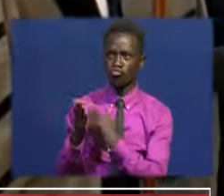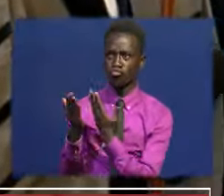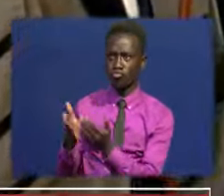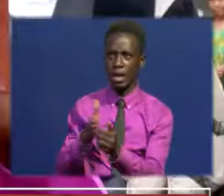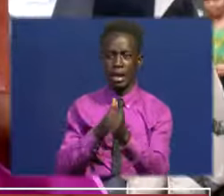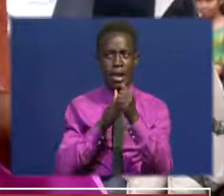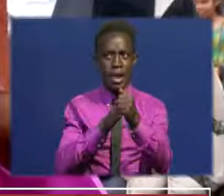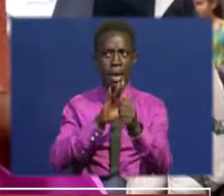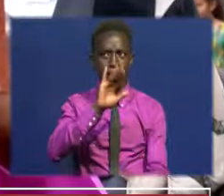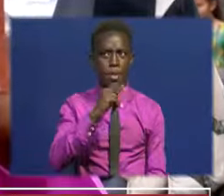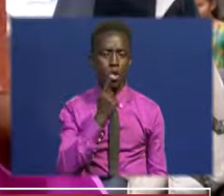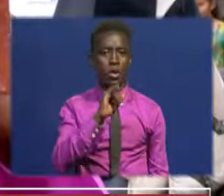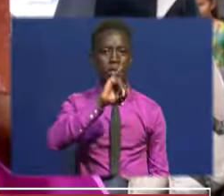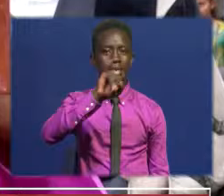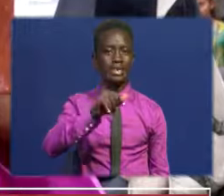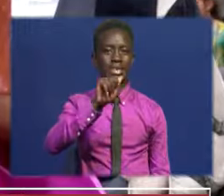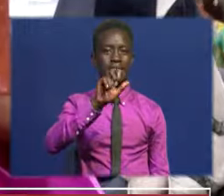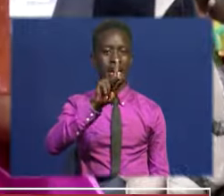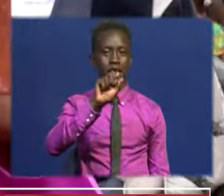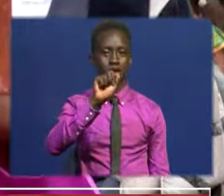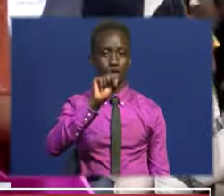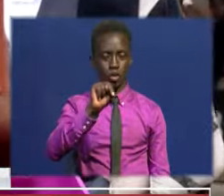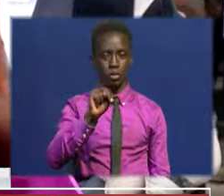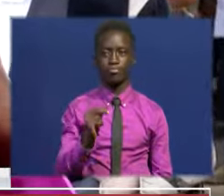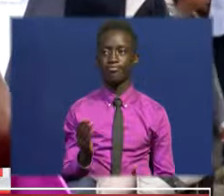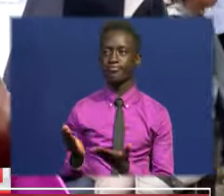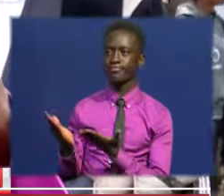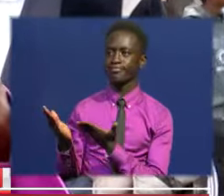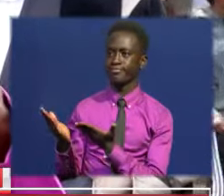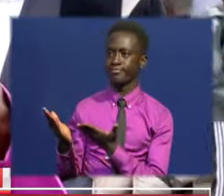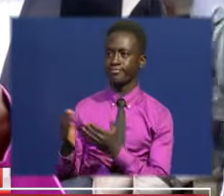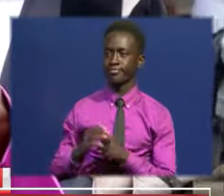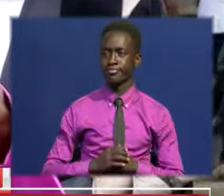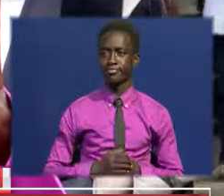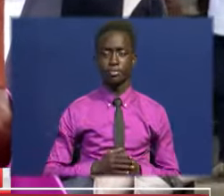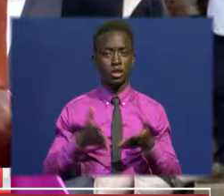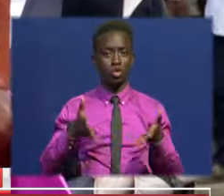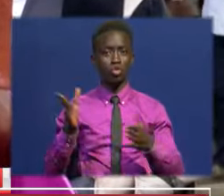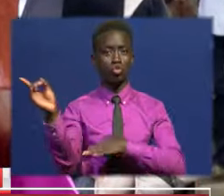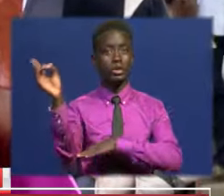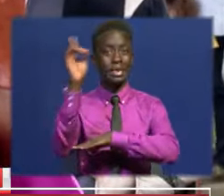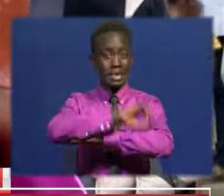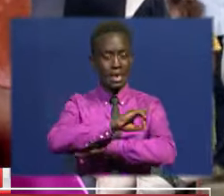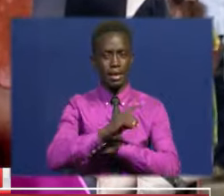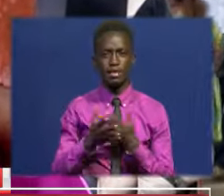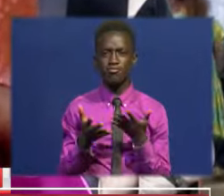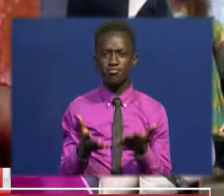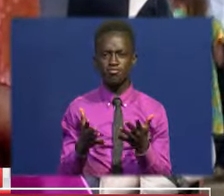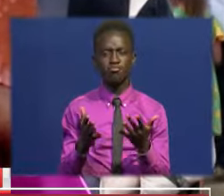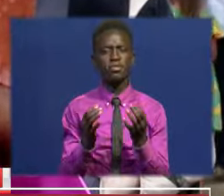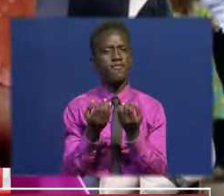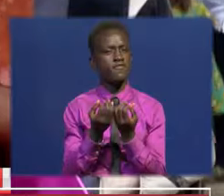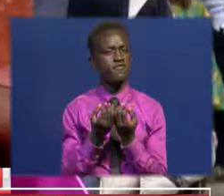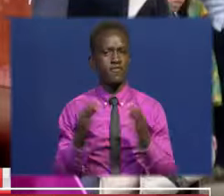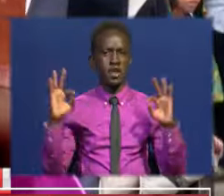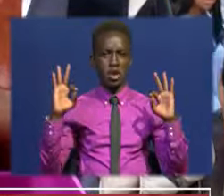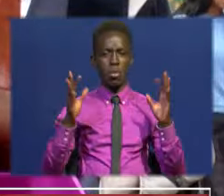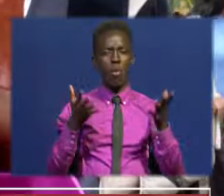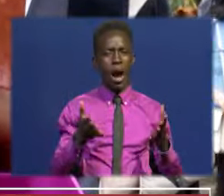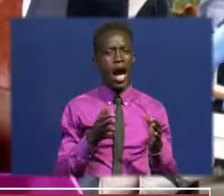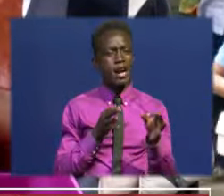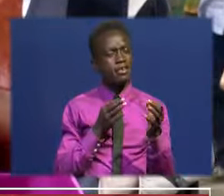Ole Sapit. It's a day of liberation and a day where we also speak liberation to any situation in our lives